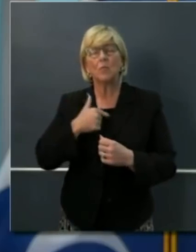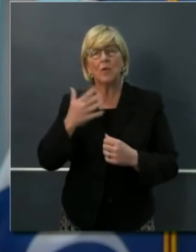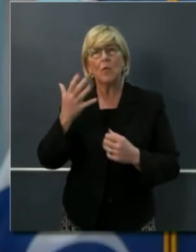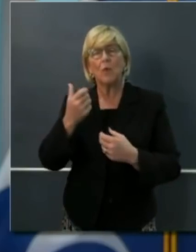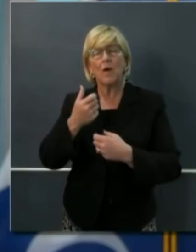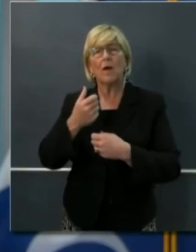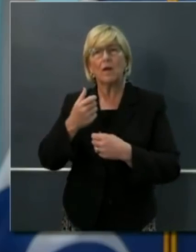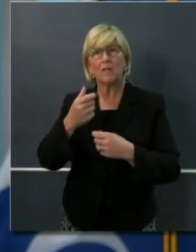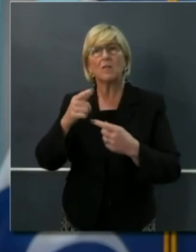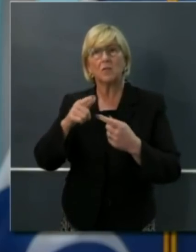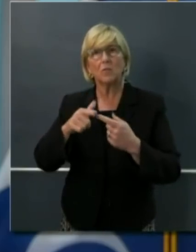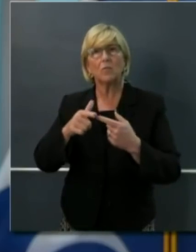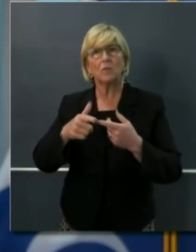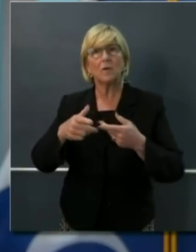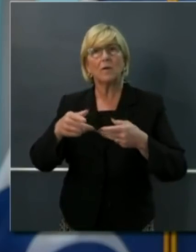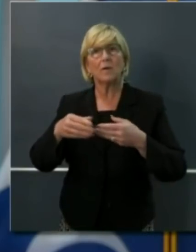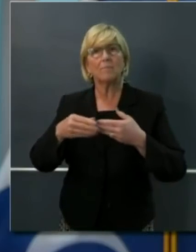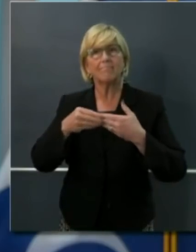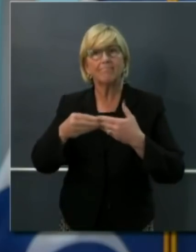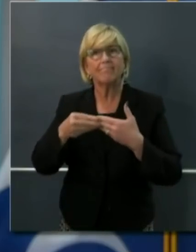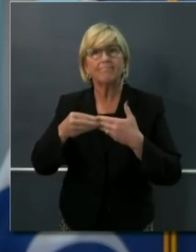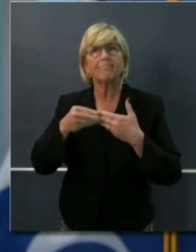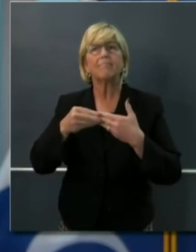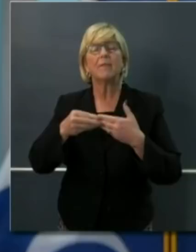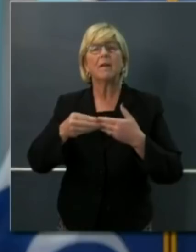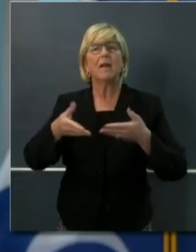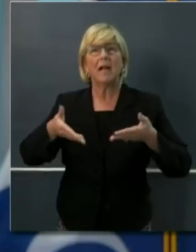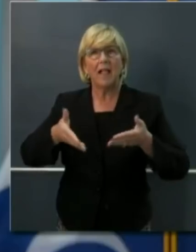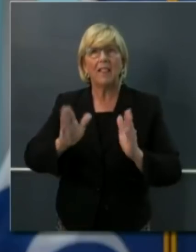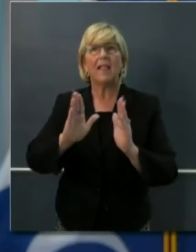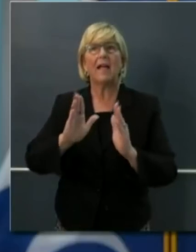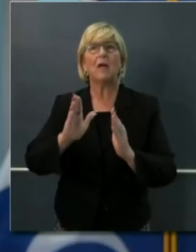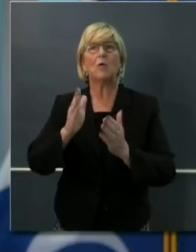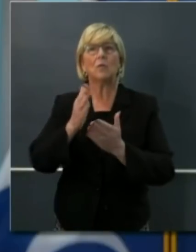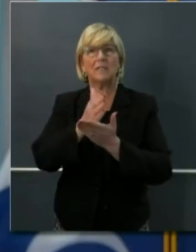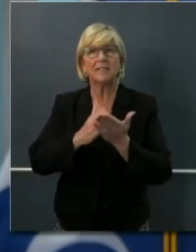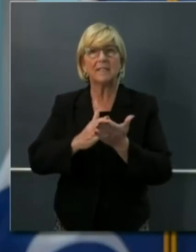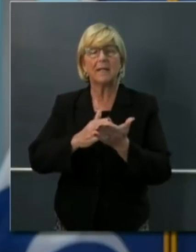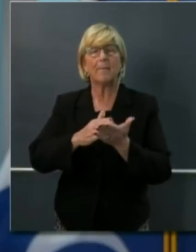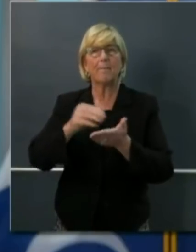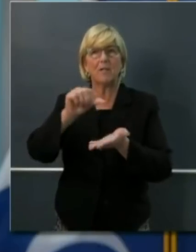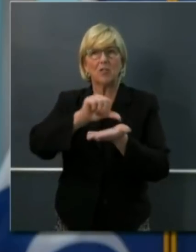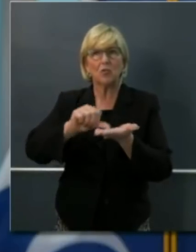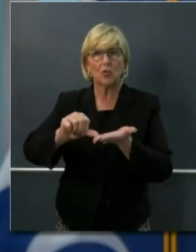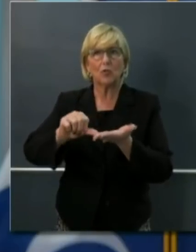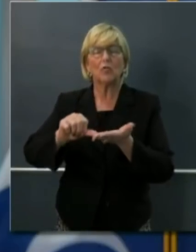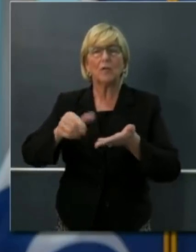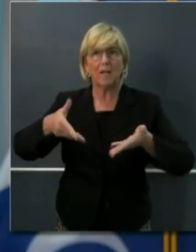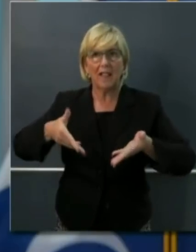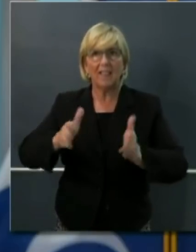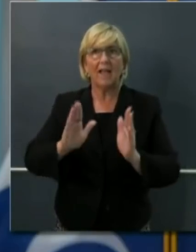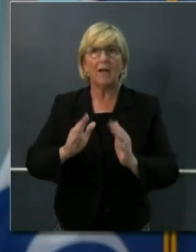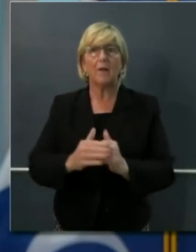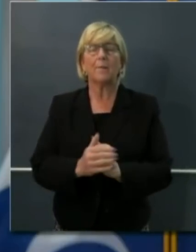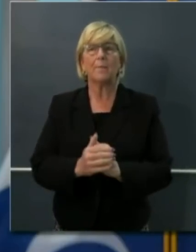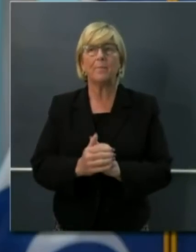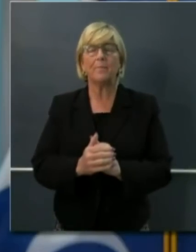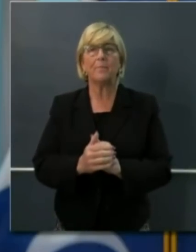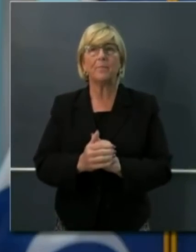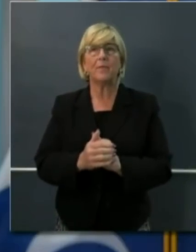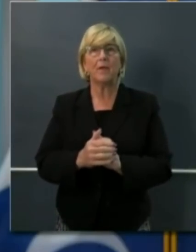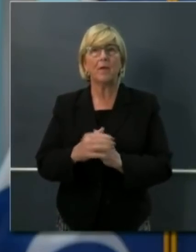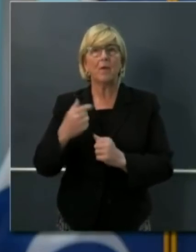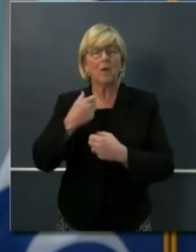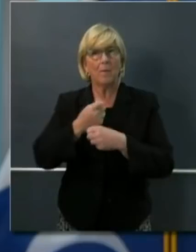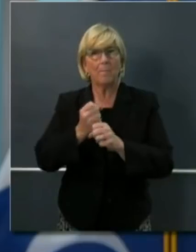to reintroduce the capacity to get these scheduled surgeries up and running again. We will be very thoughtful